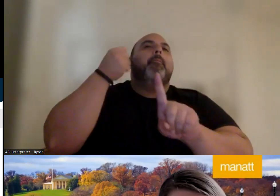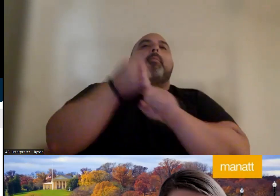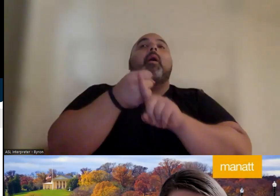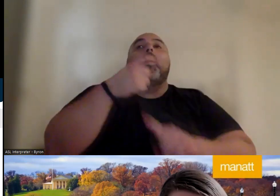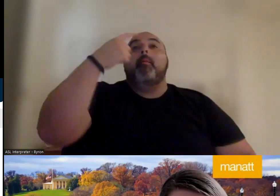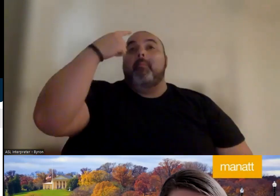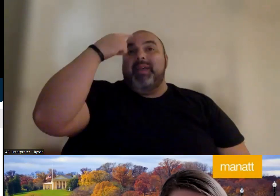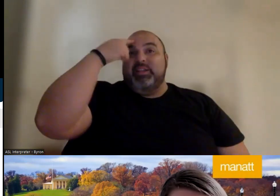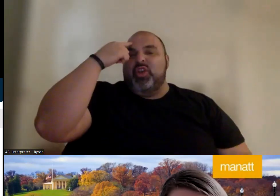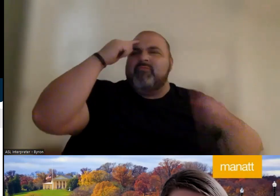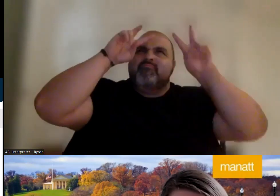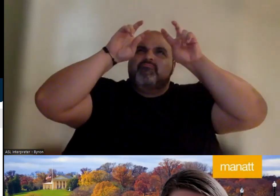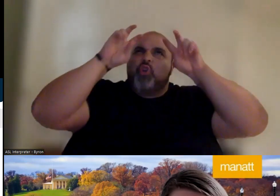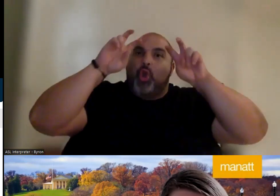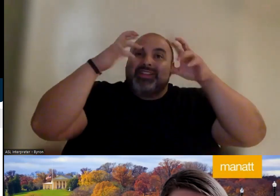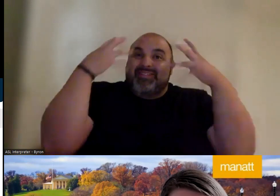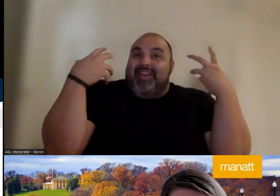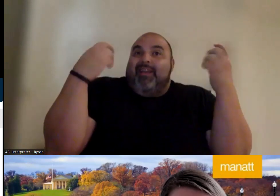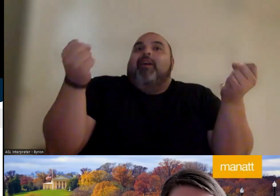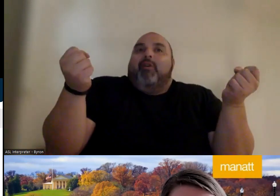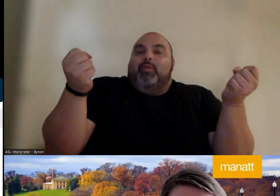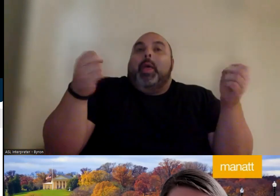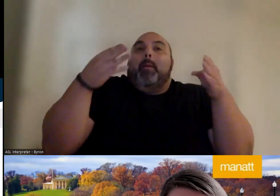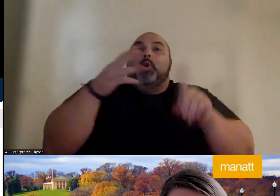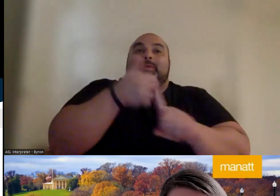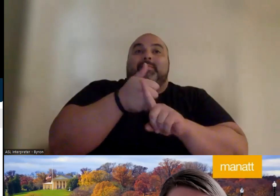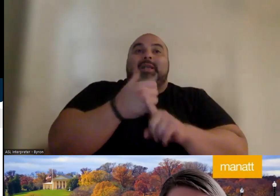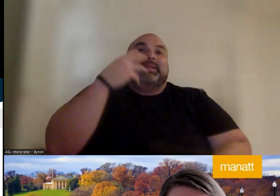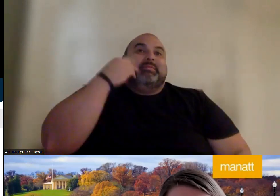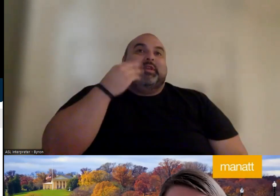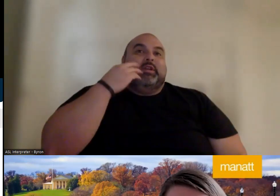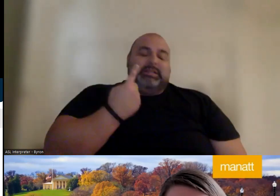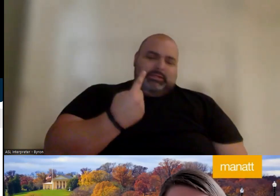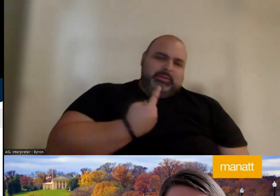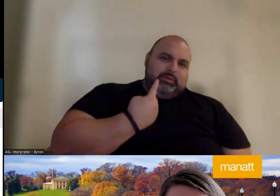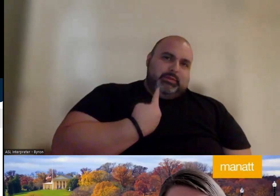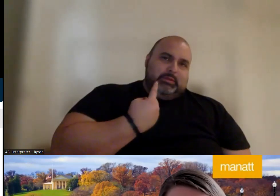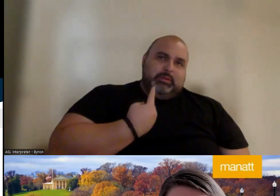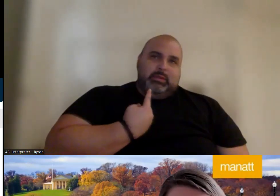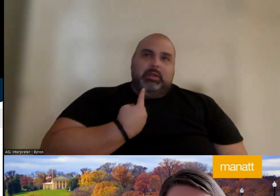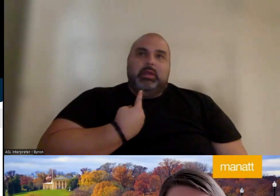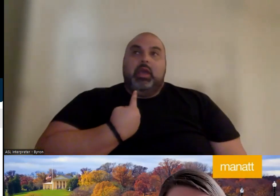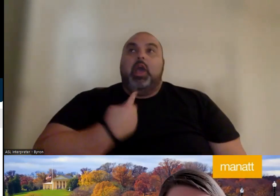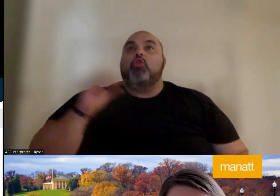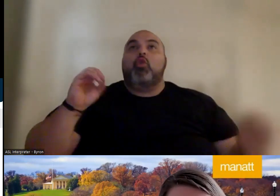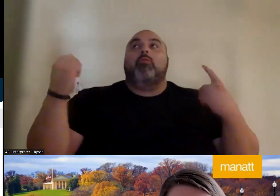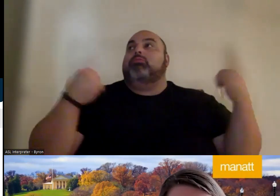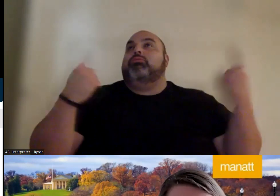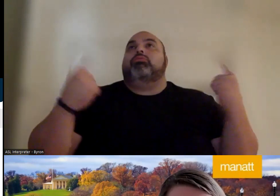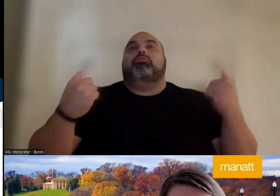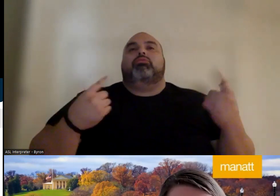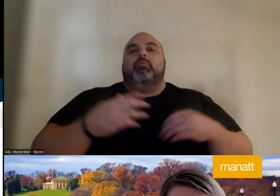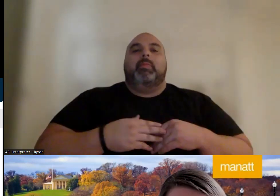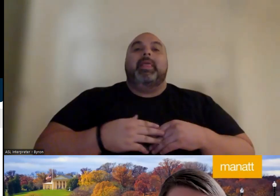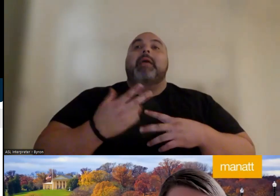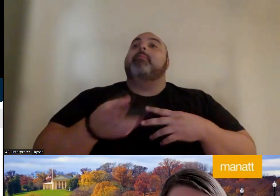health of individuals experiencing social isolation and loneliness. But specifically, it found that there was an increase in reported levels